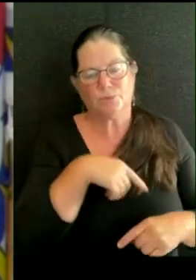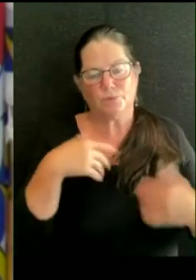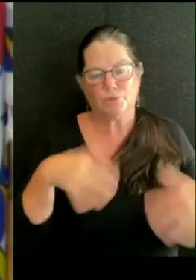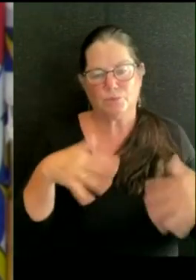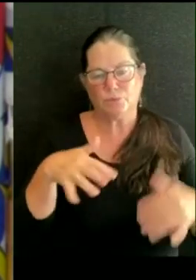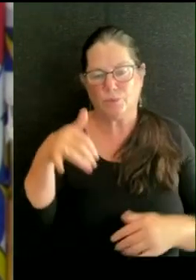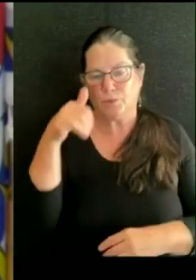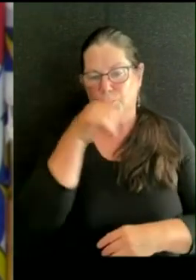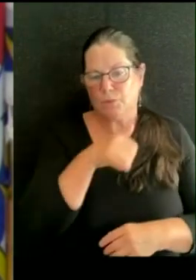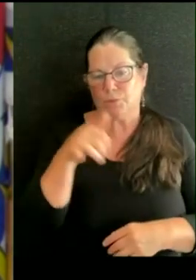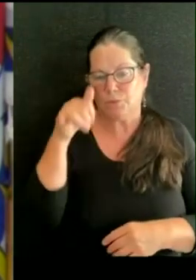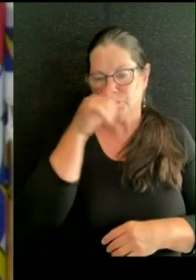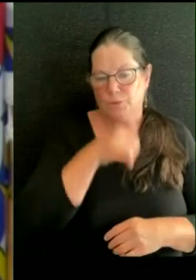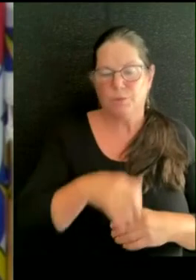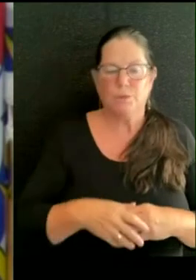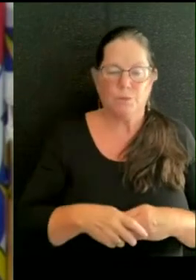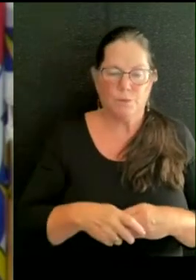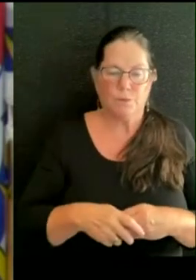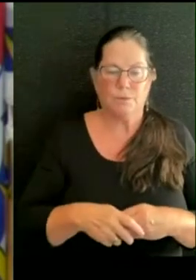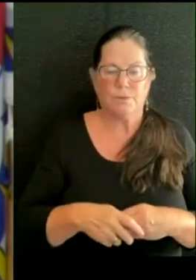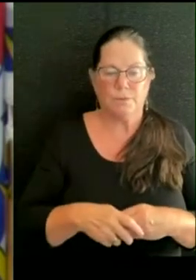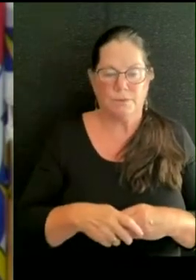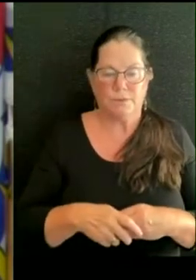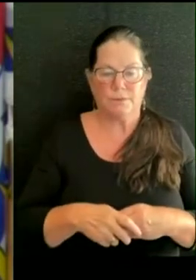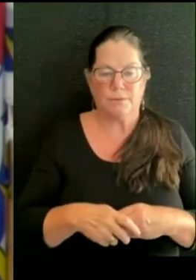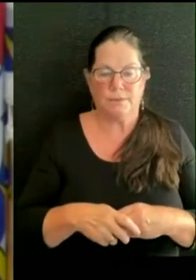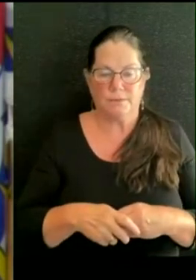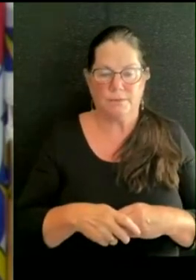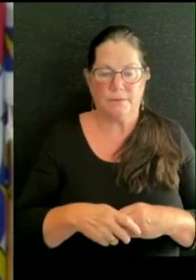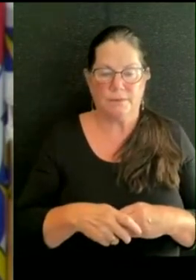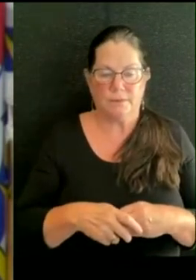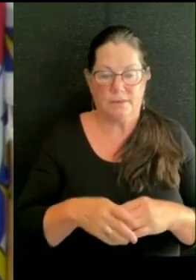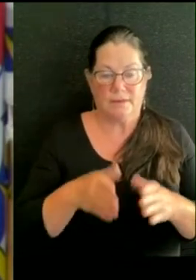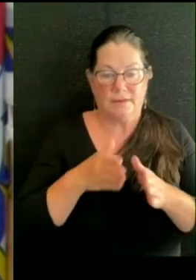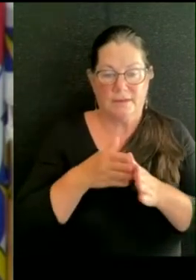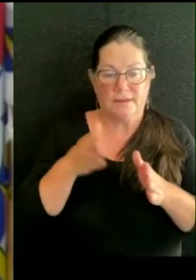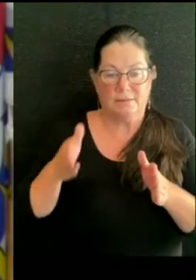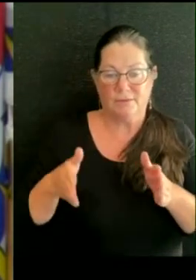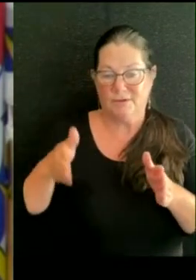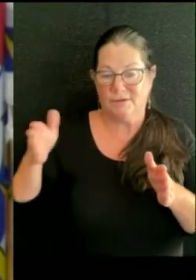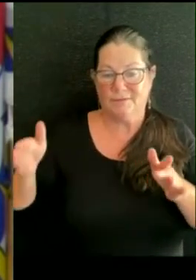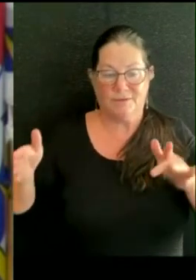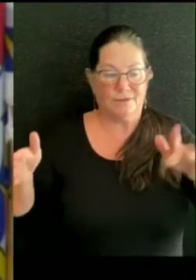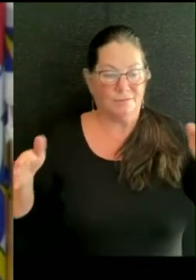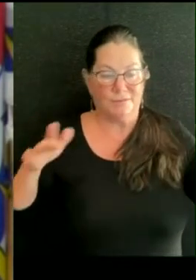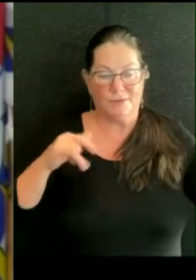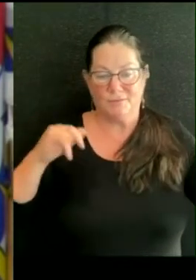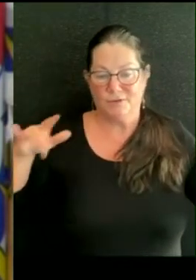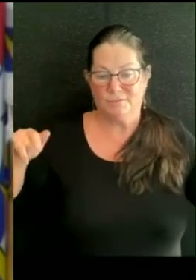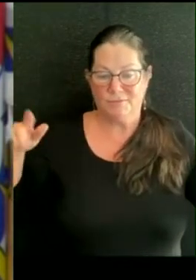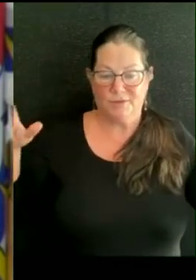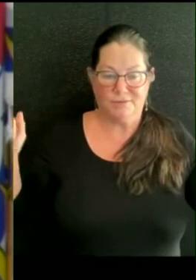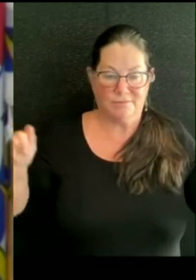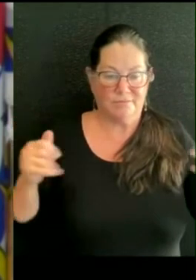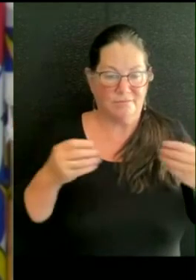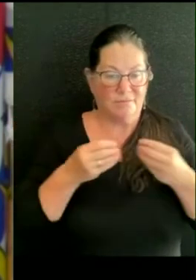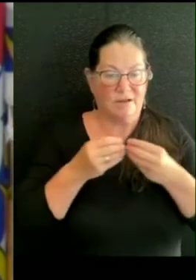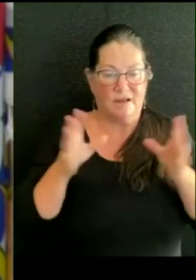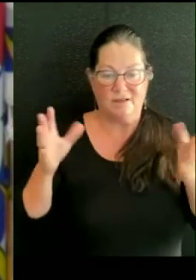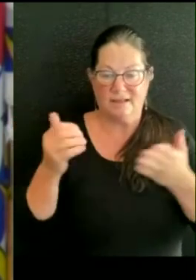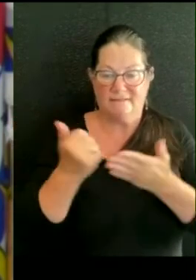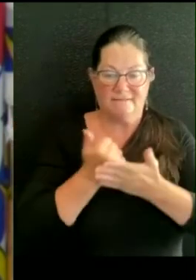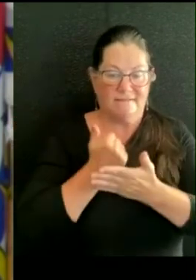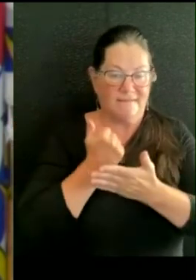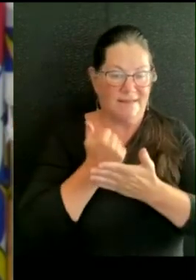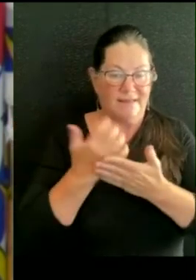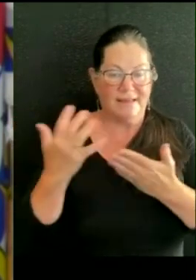or your neighbors, in many cases, have lost their homes and lost everything. We're going to do it right, and we're going to do it